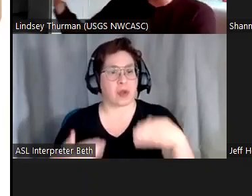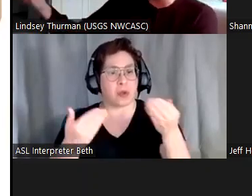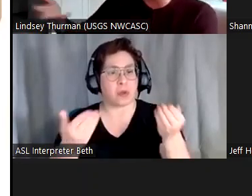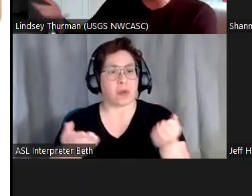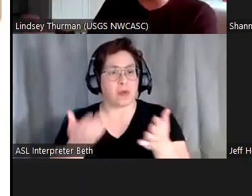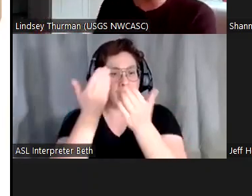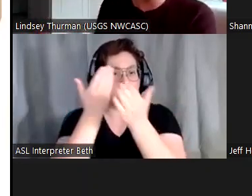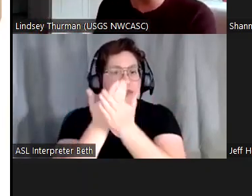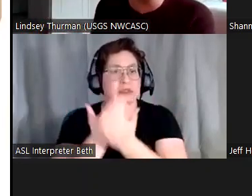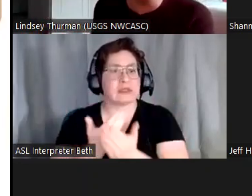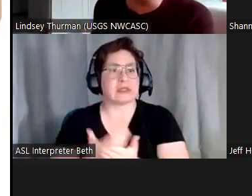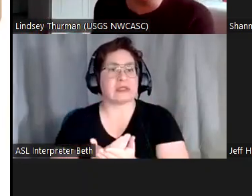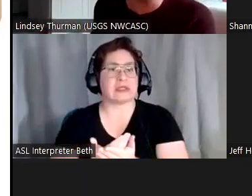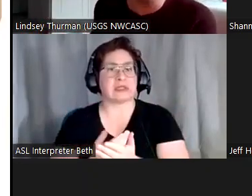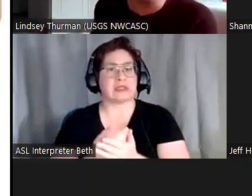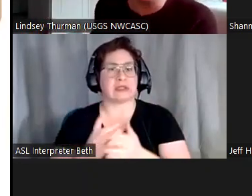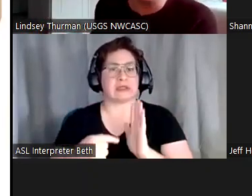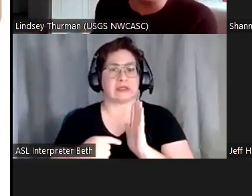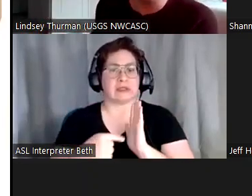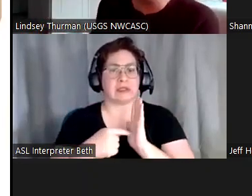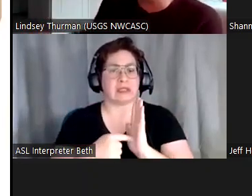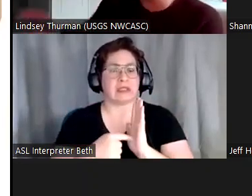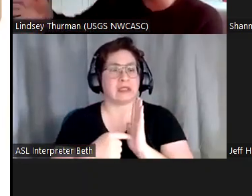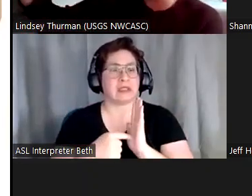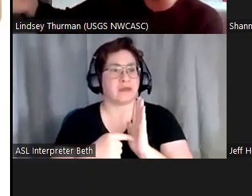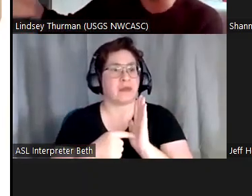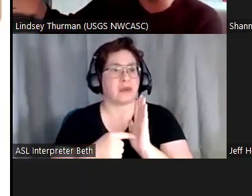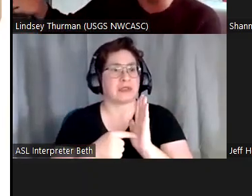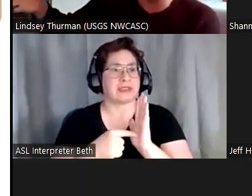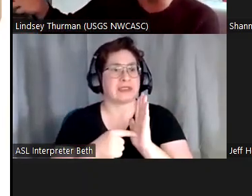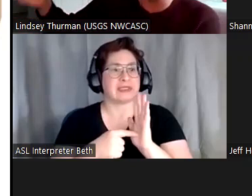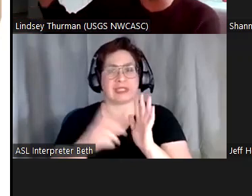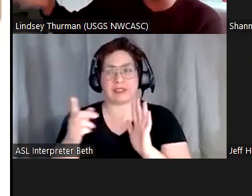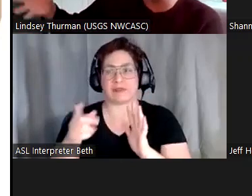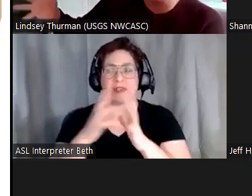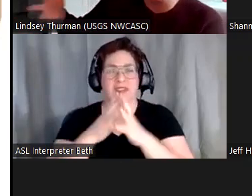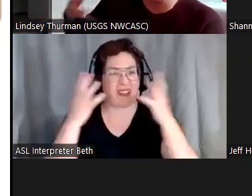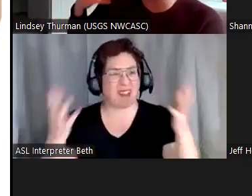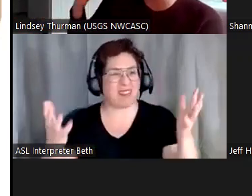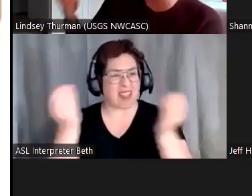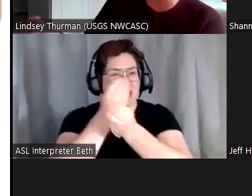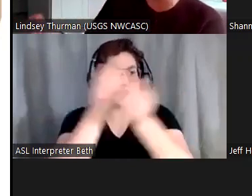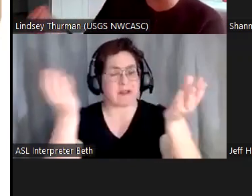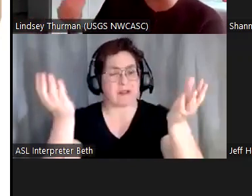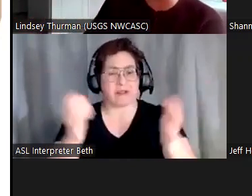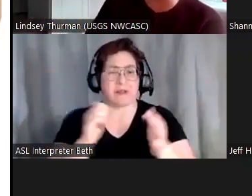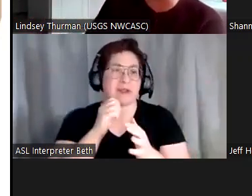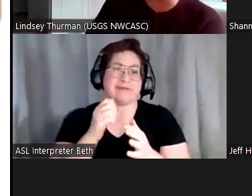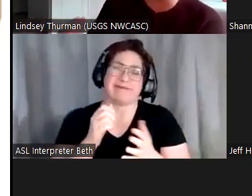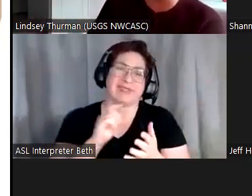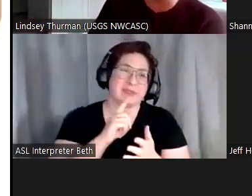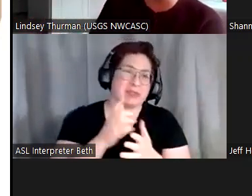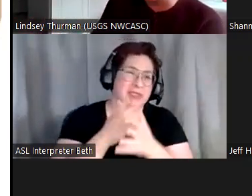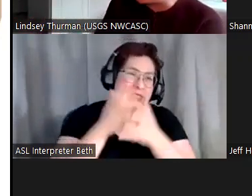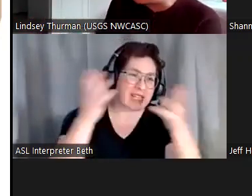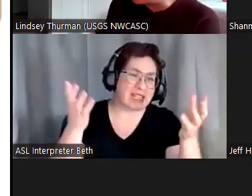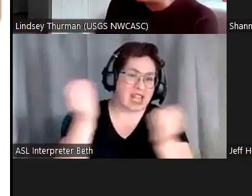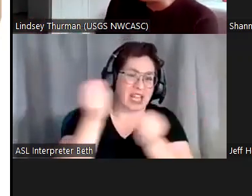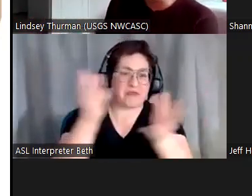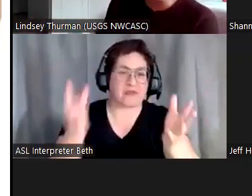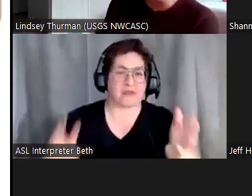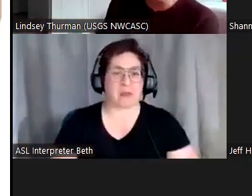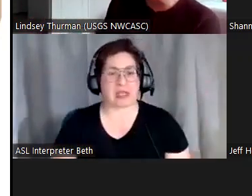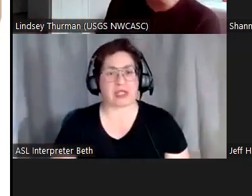And so, for example, for this one, there just really wasn't, even though it looks like there's a ton of information, there really wasn't a ton of information specific to this